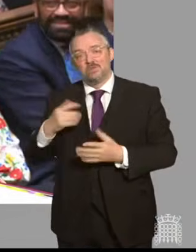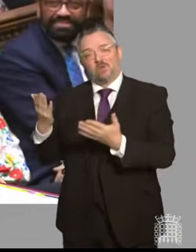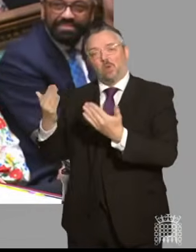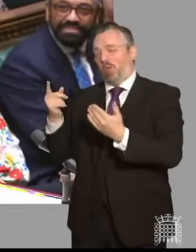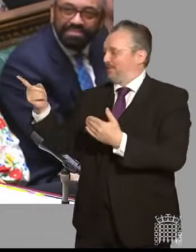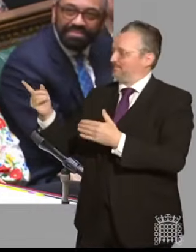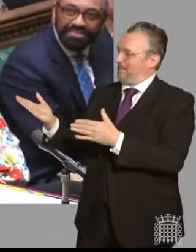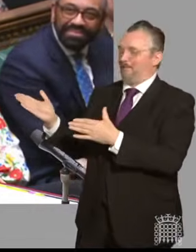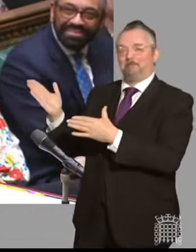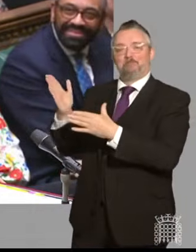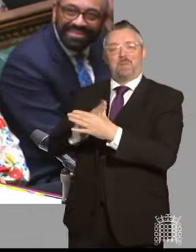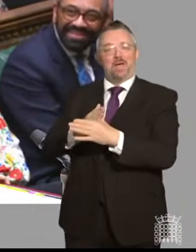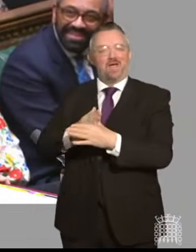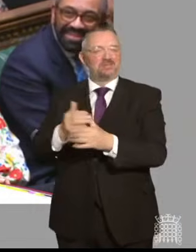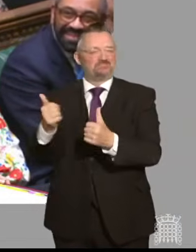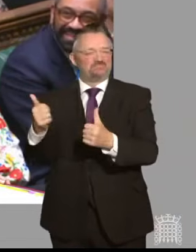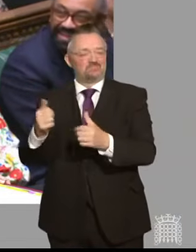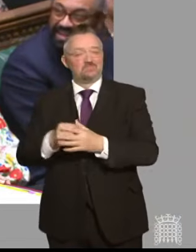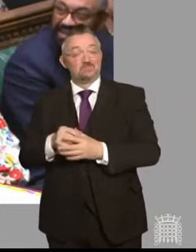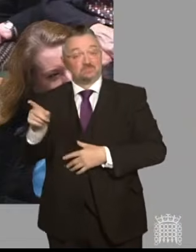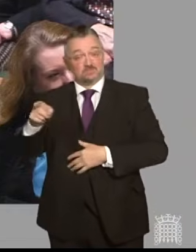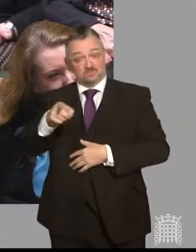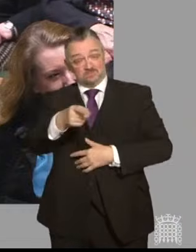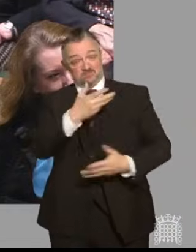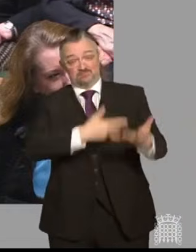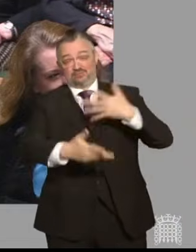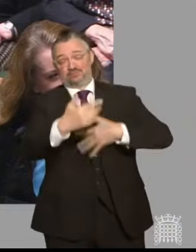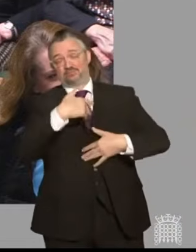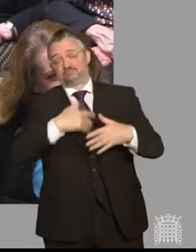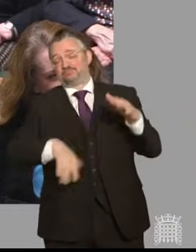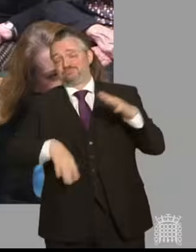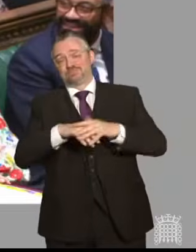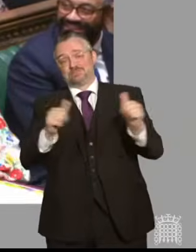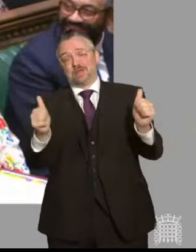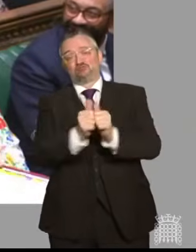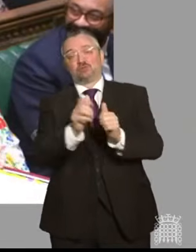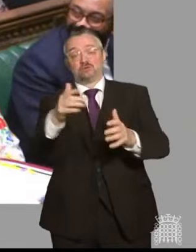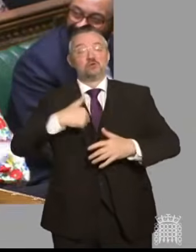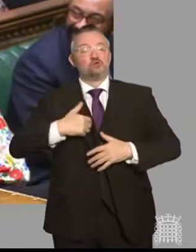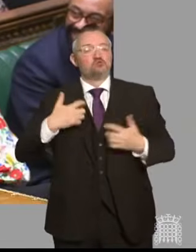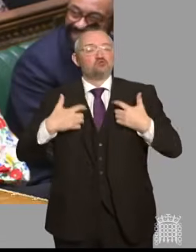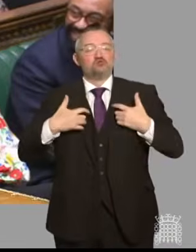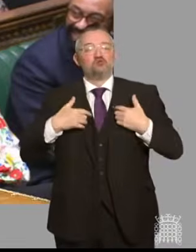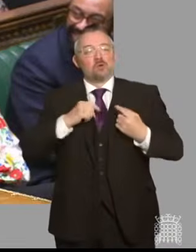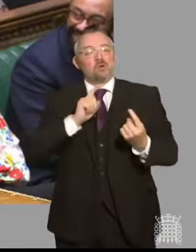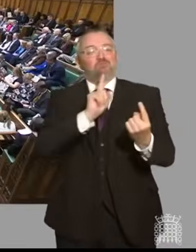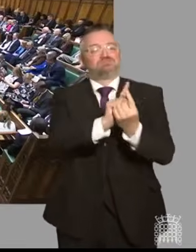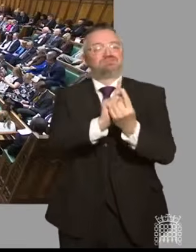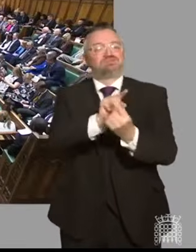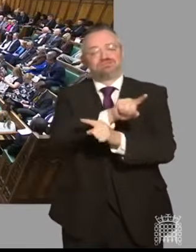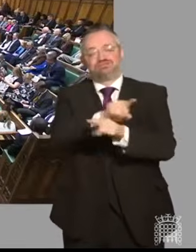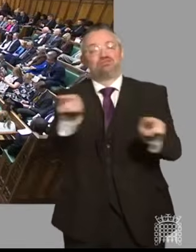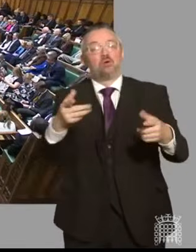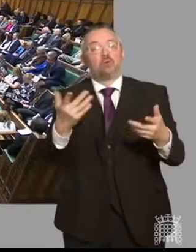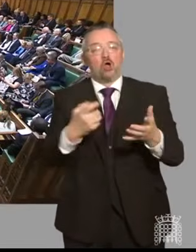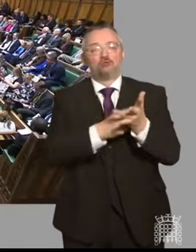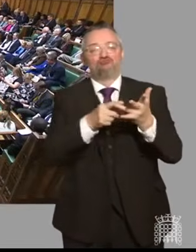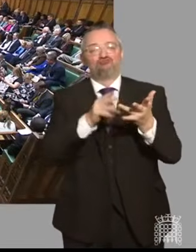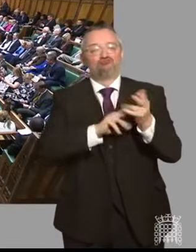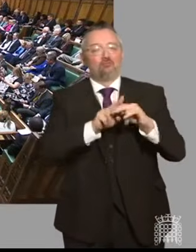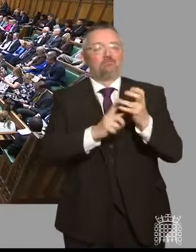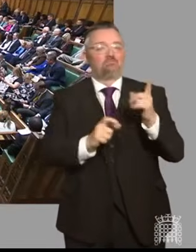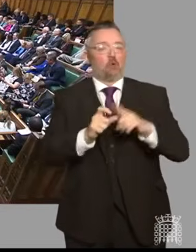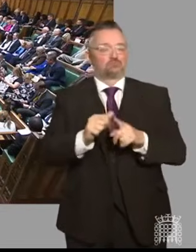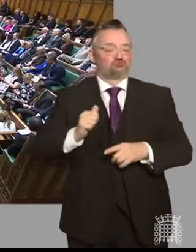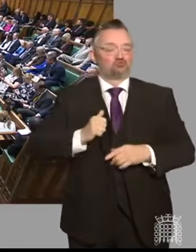everything he said, and I look forward to visiting him and his Romford constituents at the earliest opportunity. Western. Thank you, Mr.